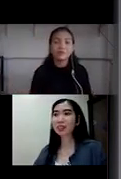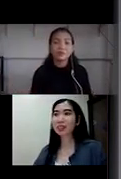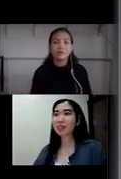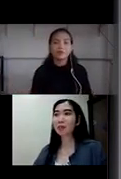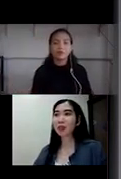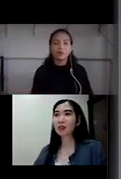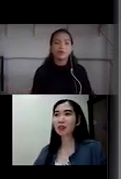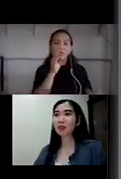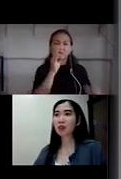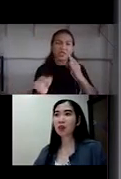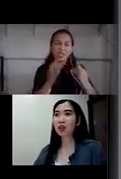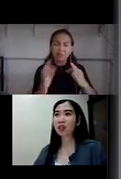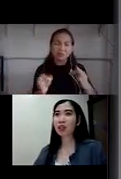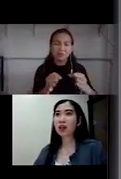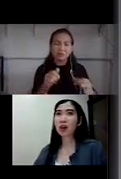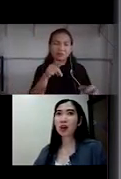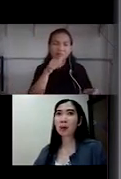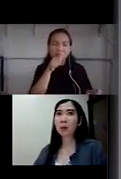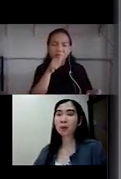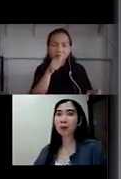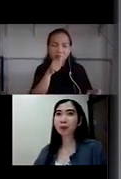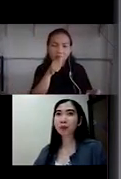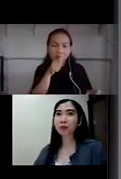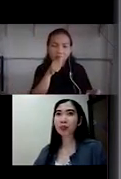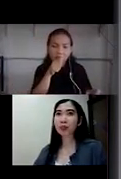do that. But if you are